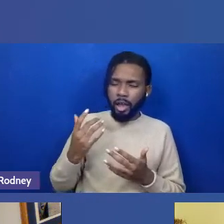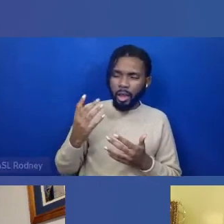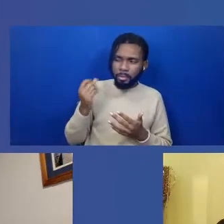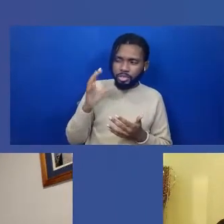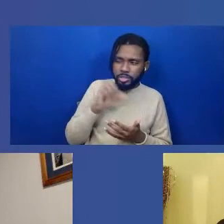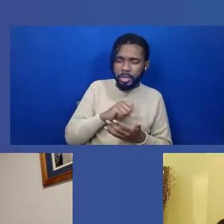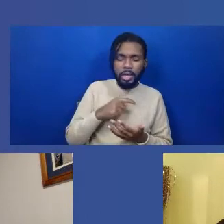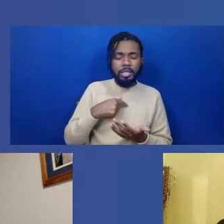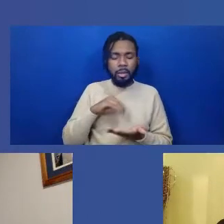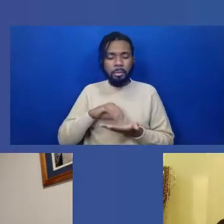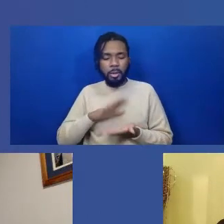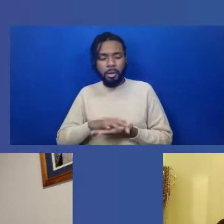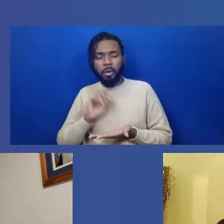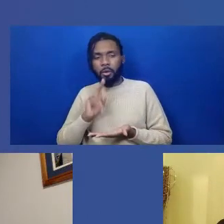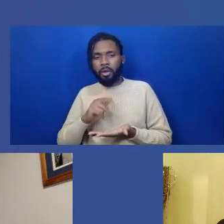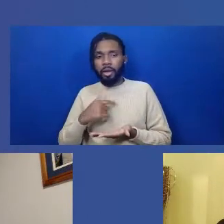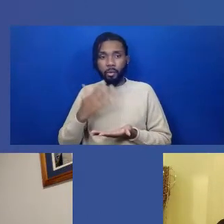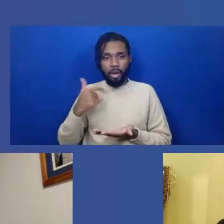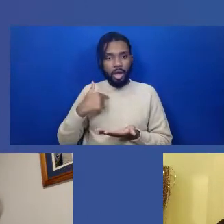good notes.